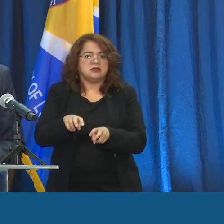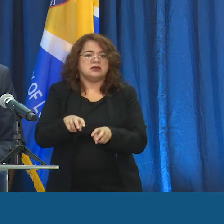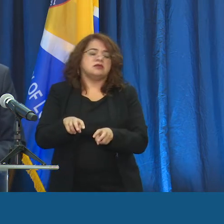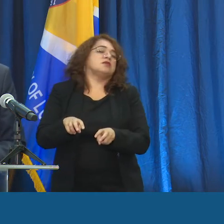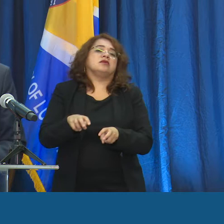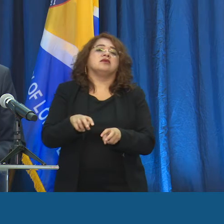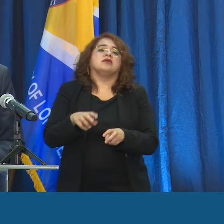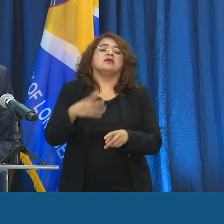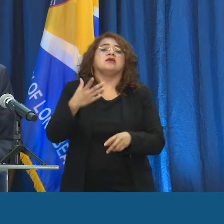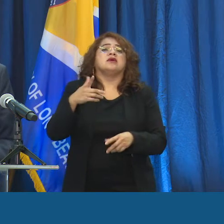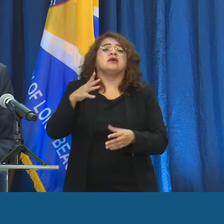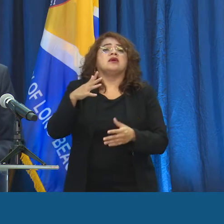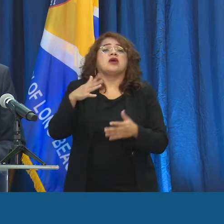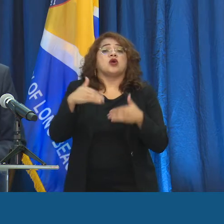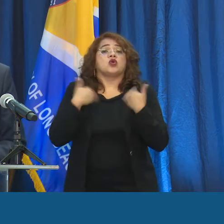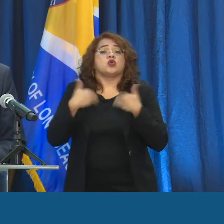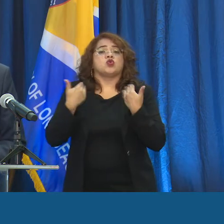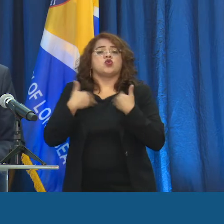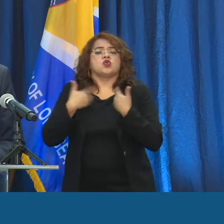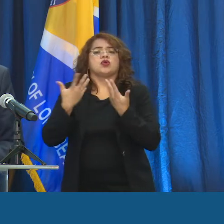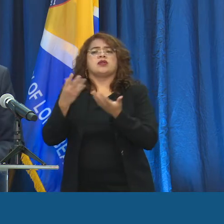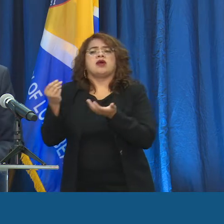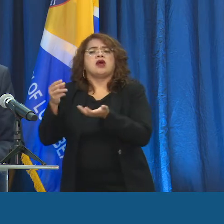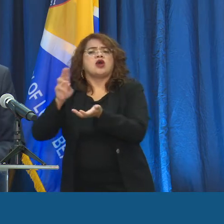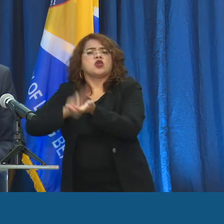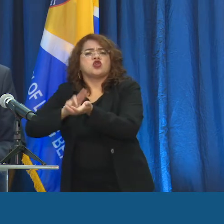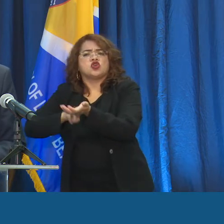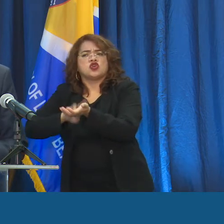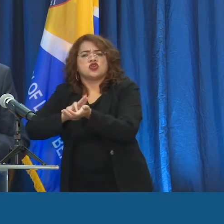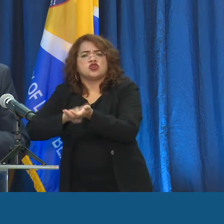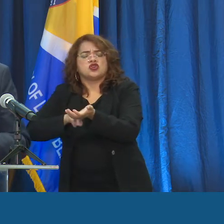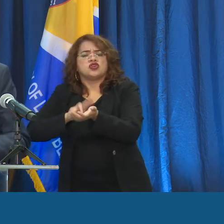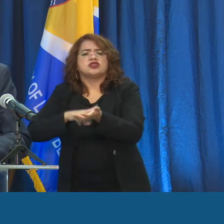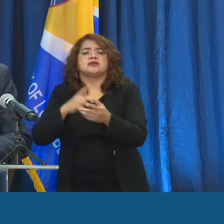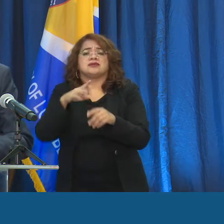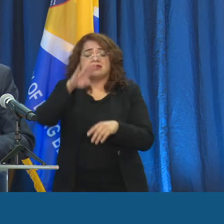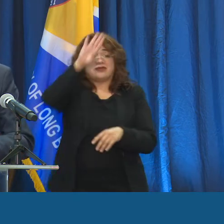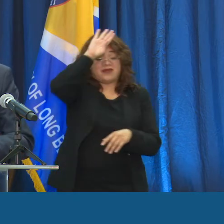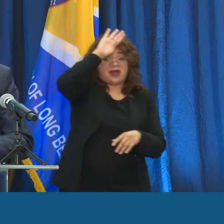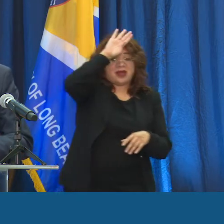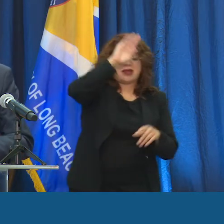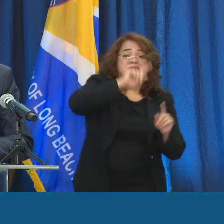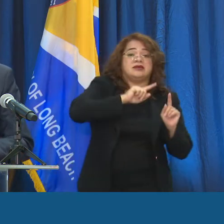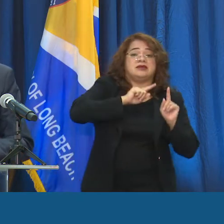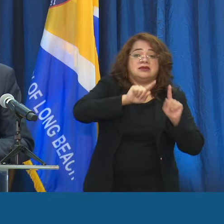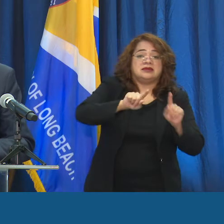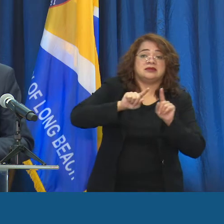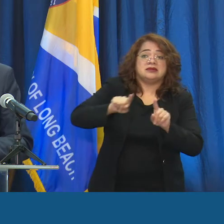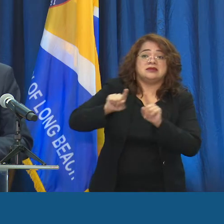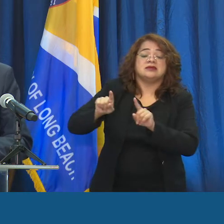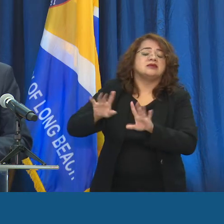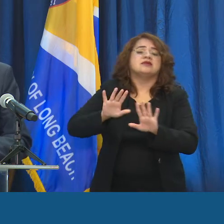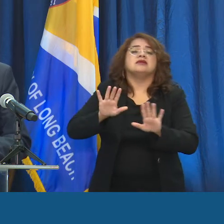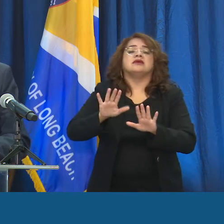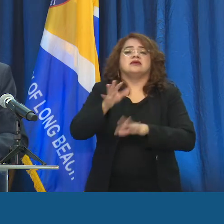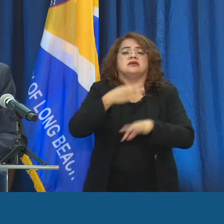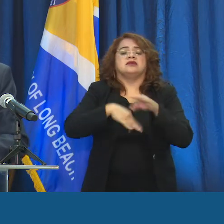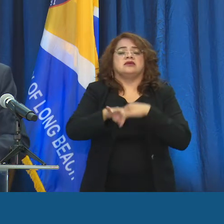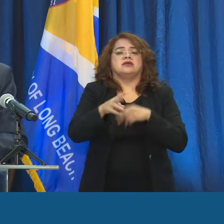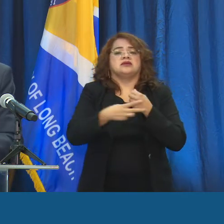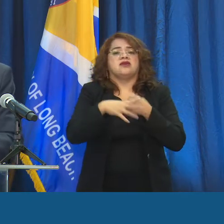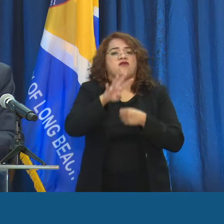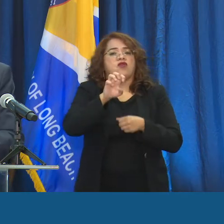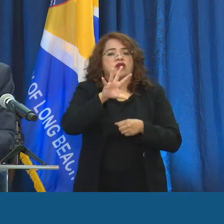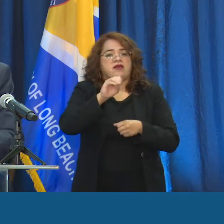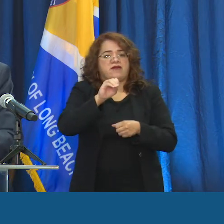department, but increasing in health, and having nurses do that function instead of firefighters, saving $450,000. And we're transferring